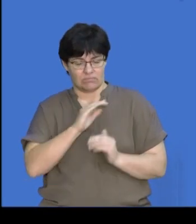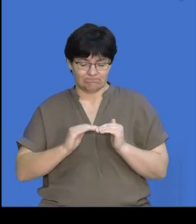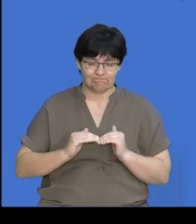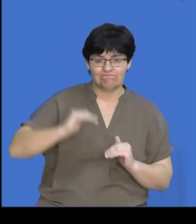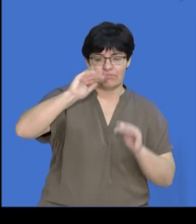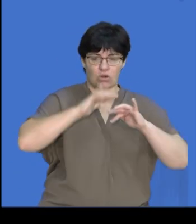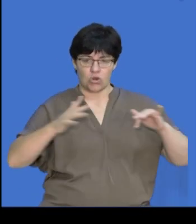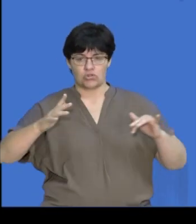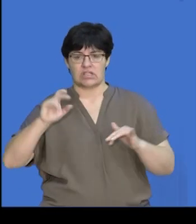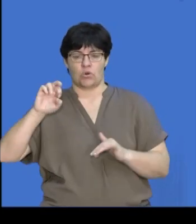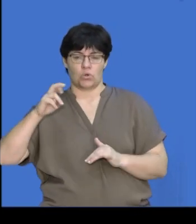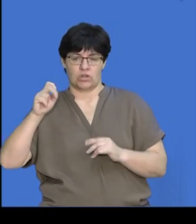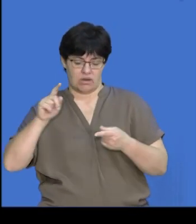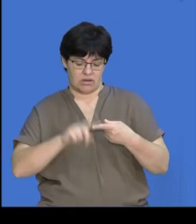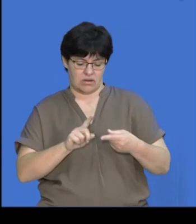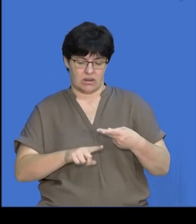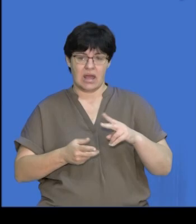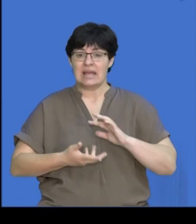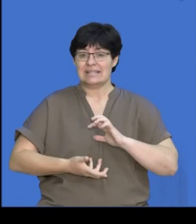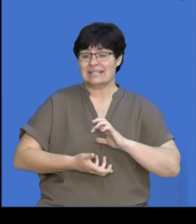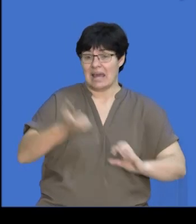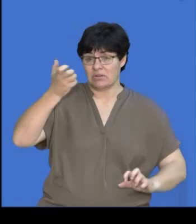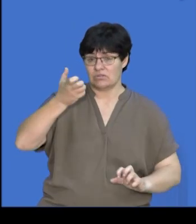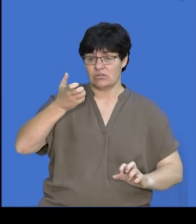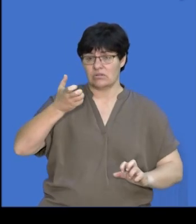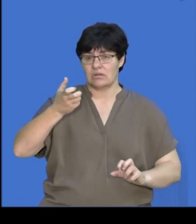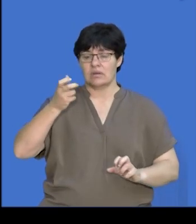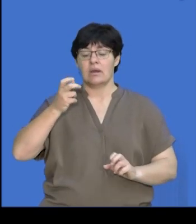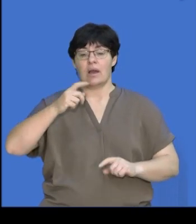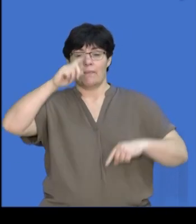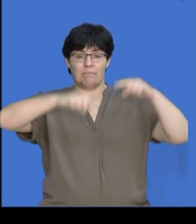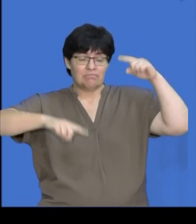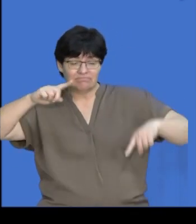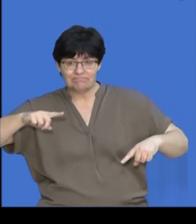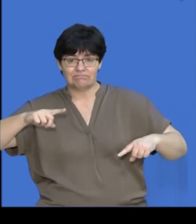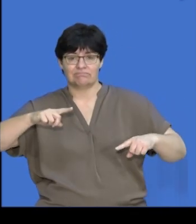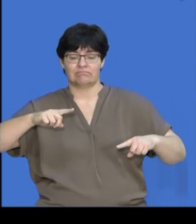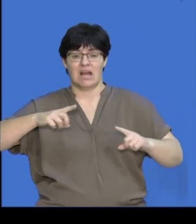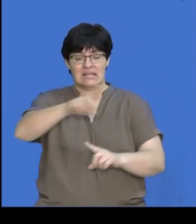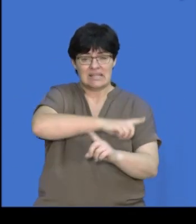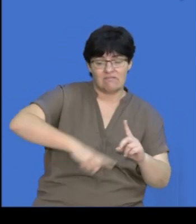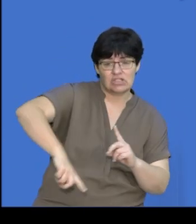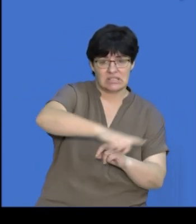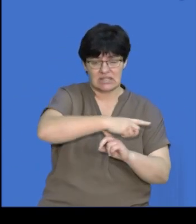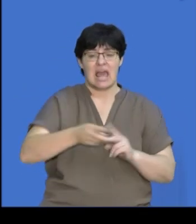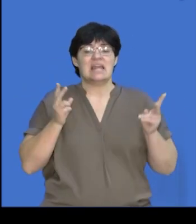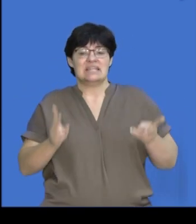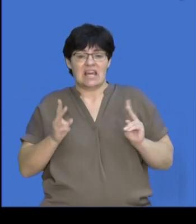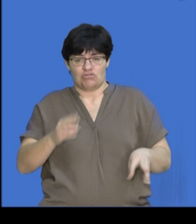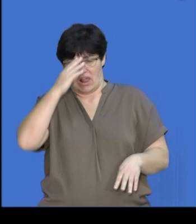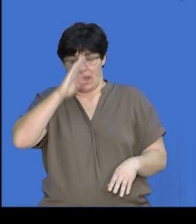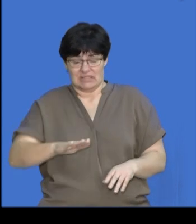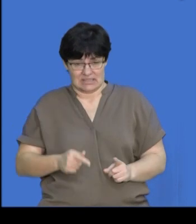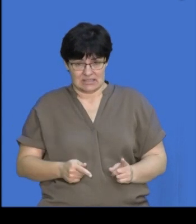erosion, increases damage to coastal biodiversity and the natural habitats.